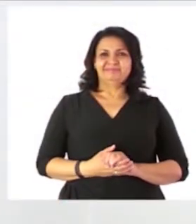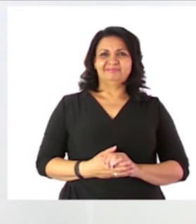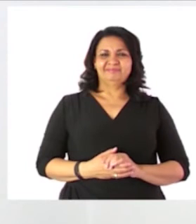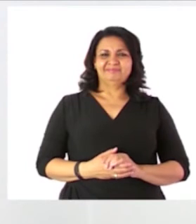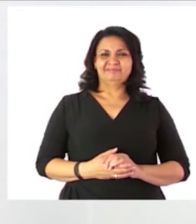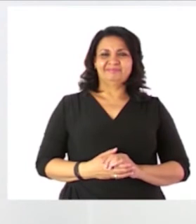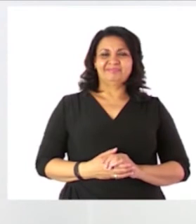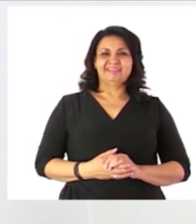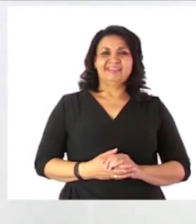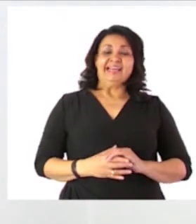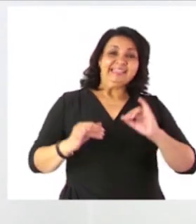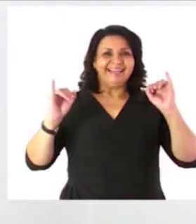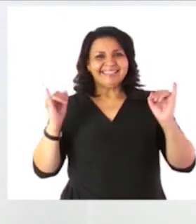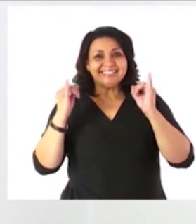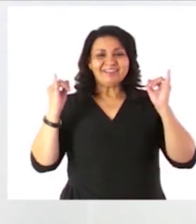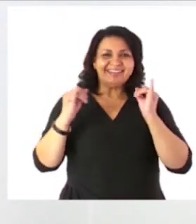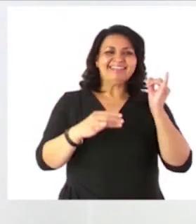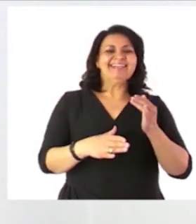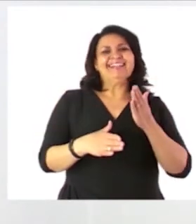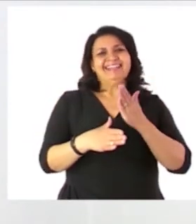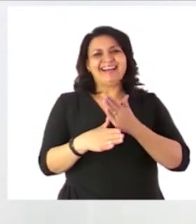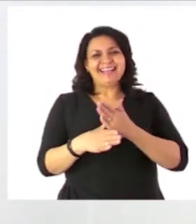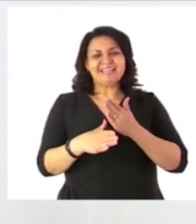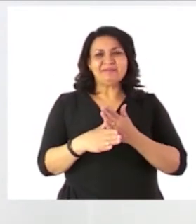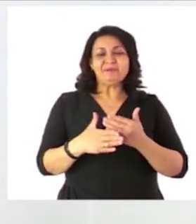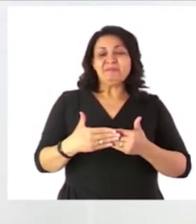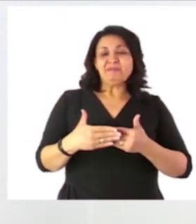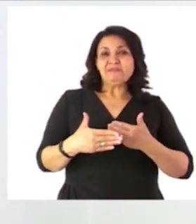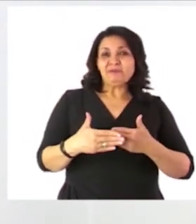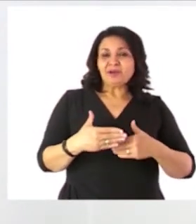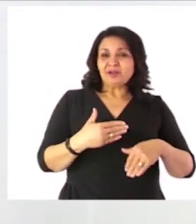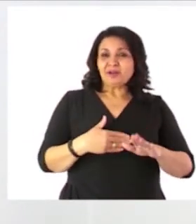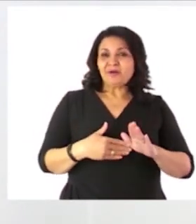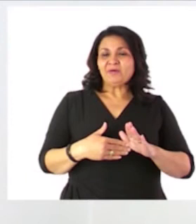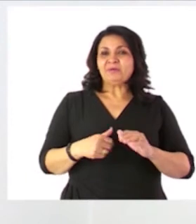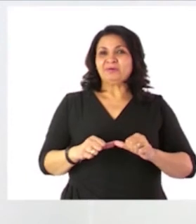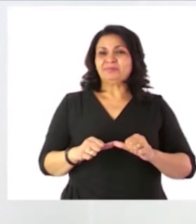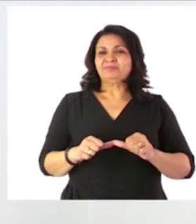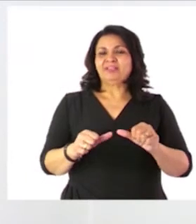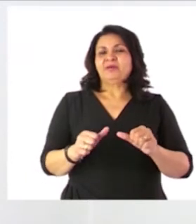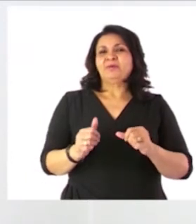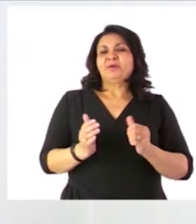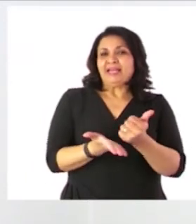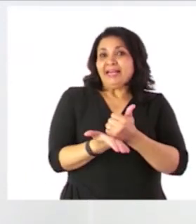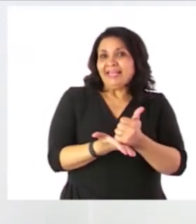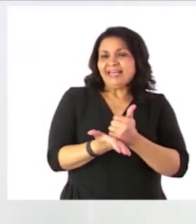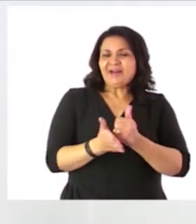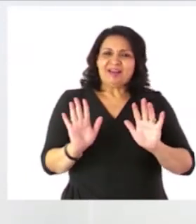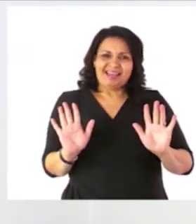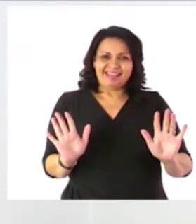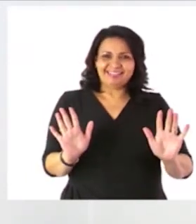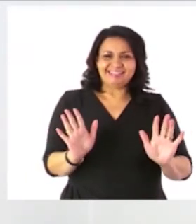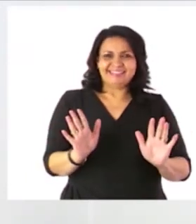I hope you have enjoyed the lesson. But before we go, let's sanitize our hands.